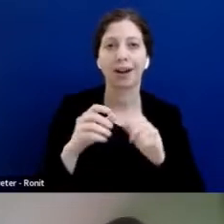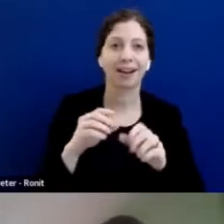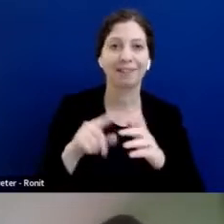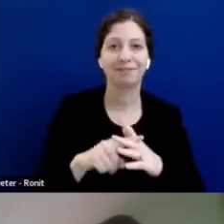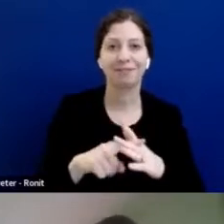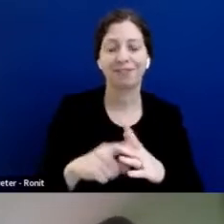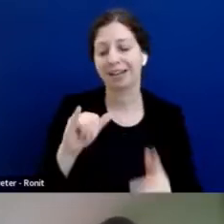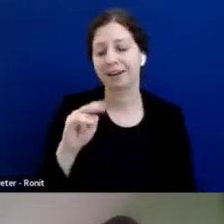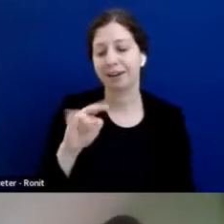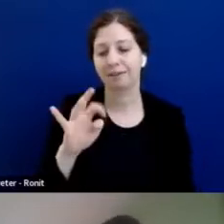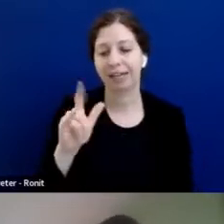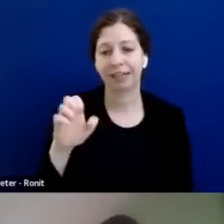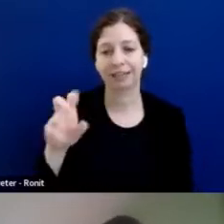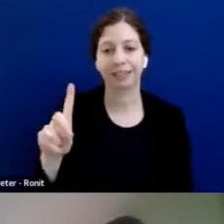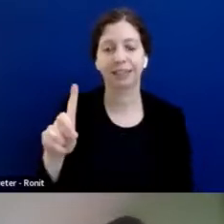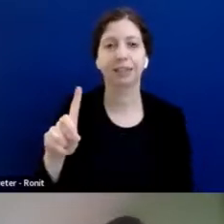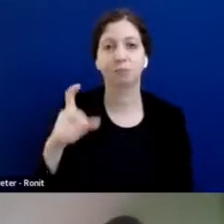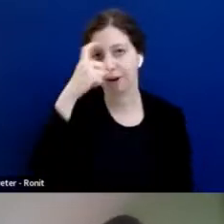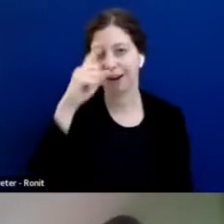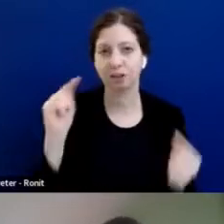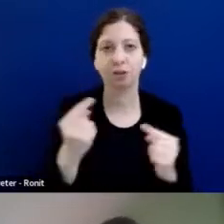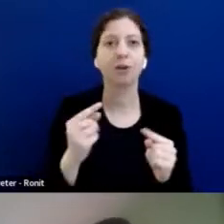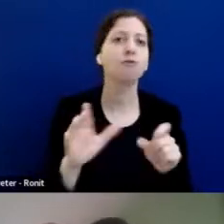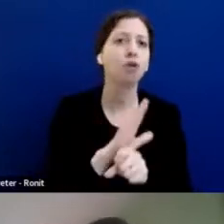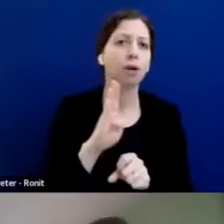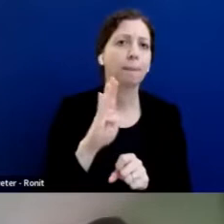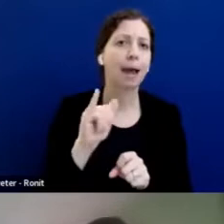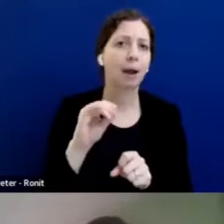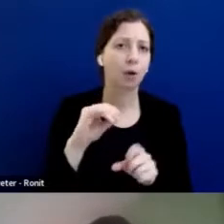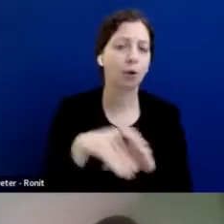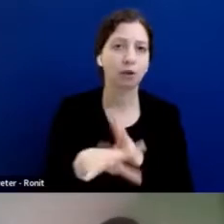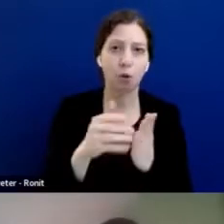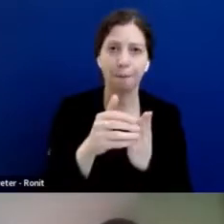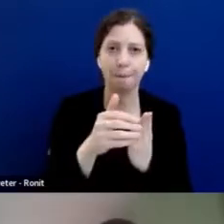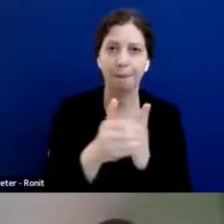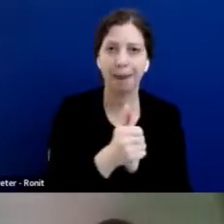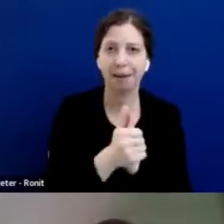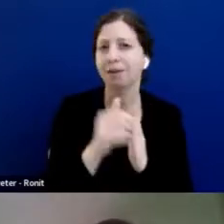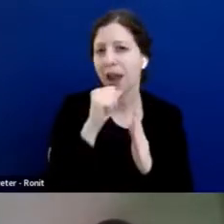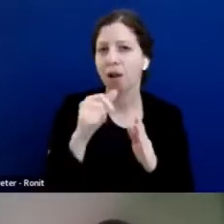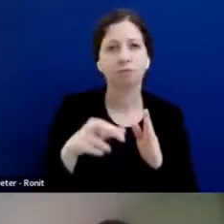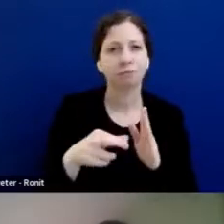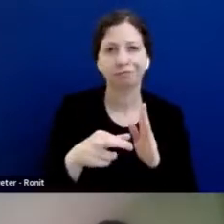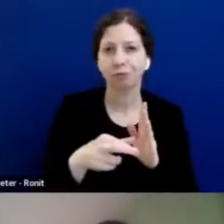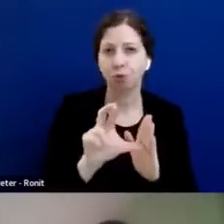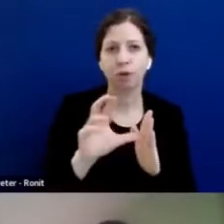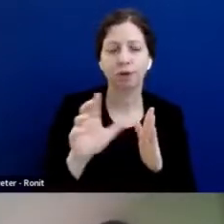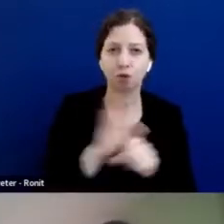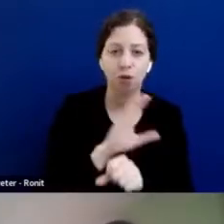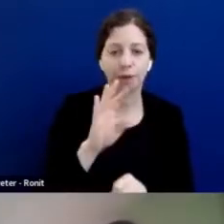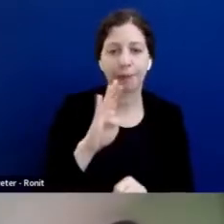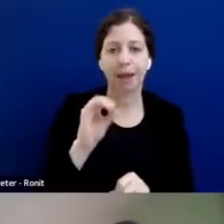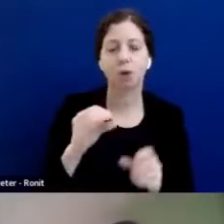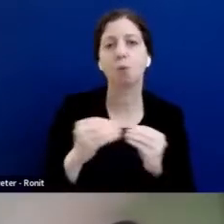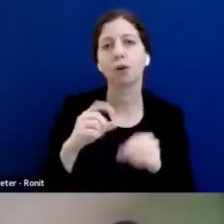Just as a reminder, their full bios are in your packets. We won't be reviewing their full bios just so they have more time to present their content.